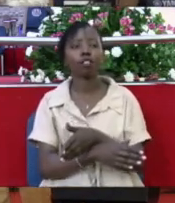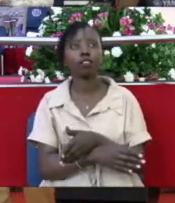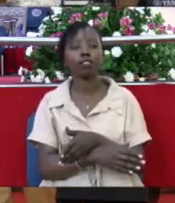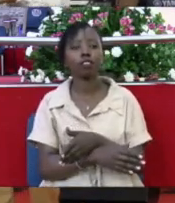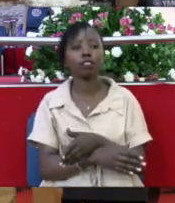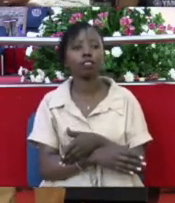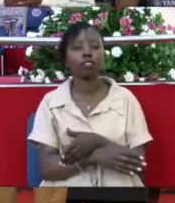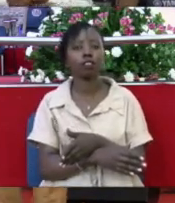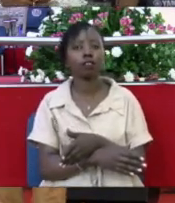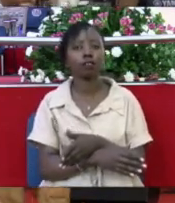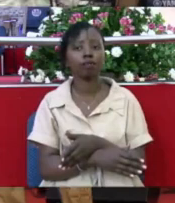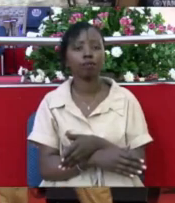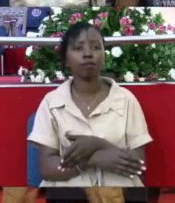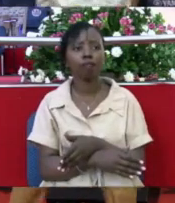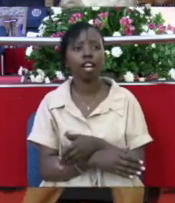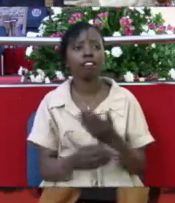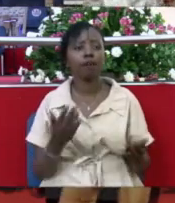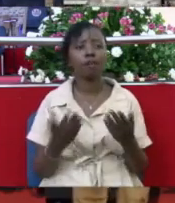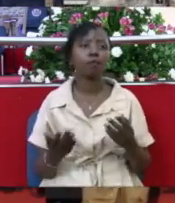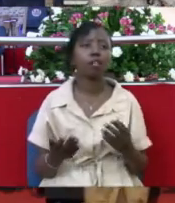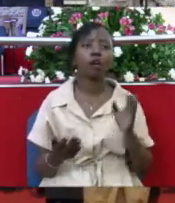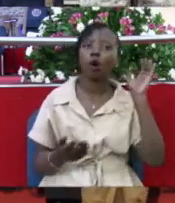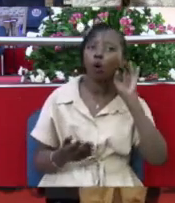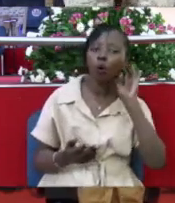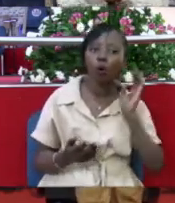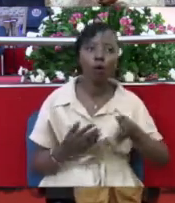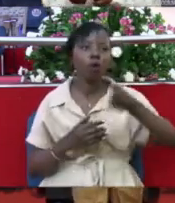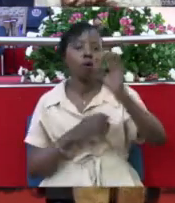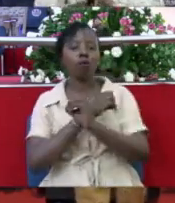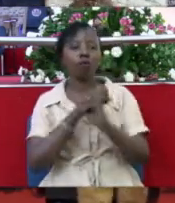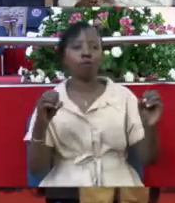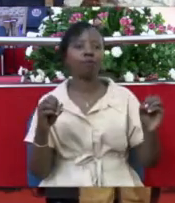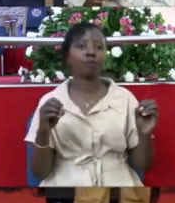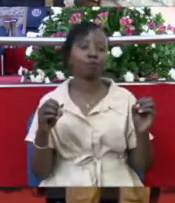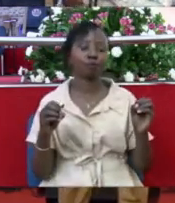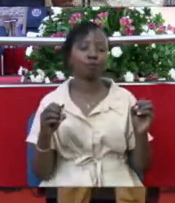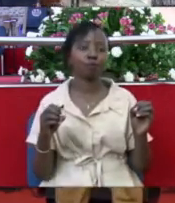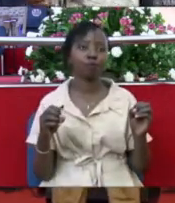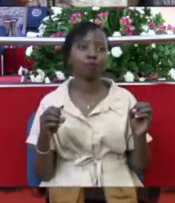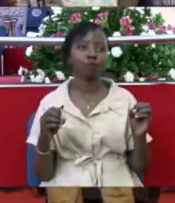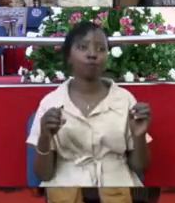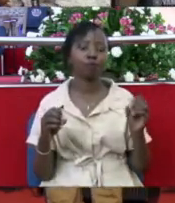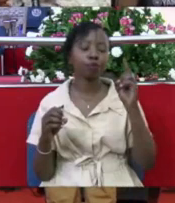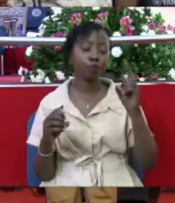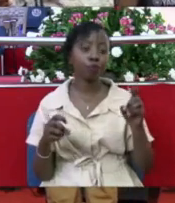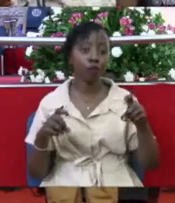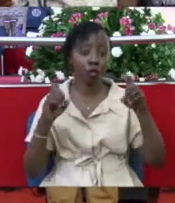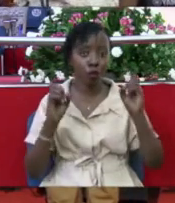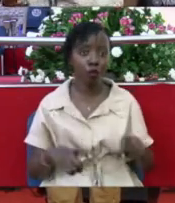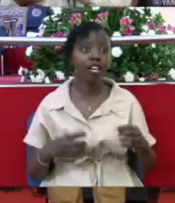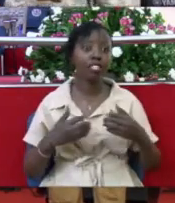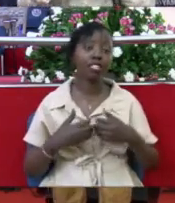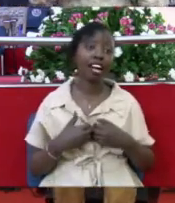after you have not kept the requirement of God, kama haujaweka mahitaji ya Mungu, is that you need to have godly